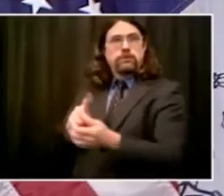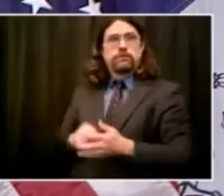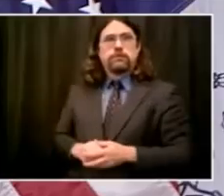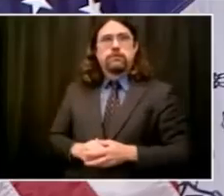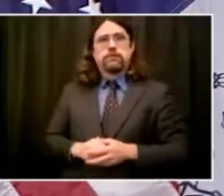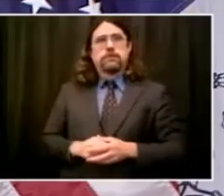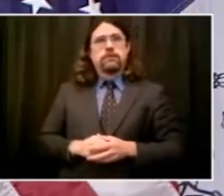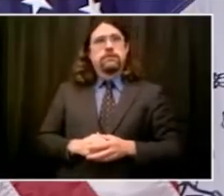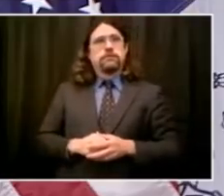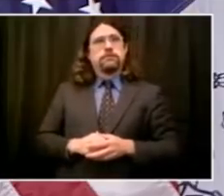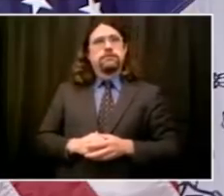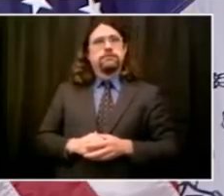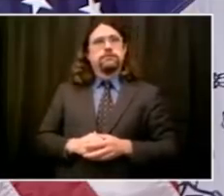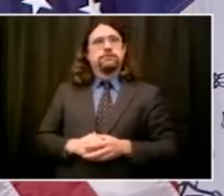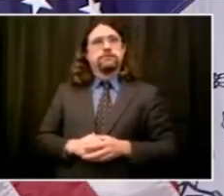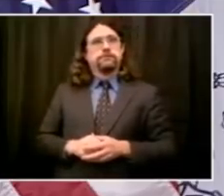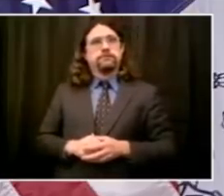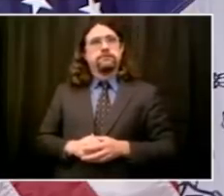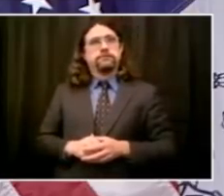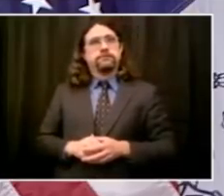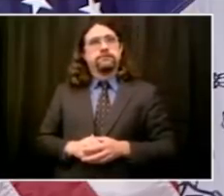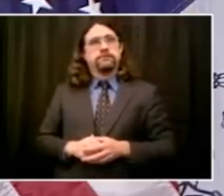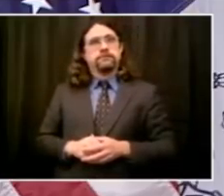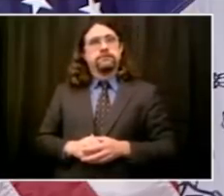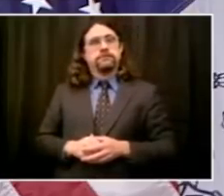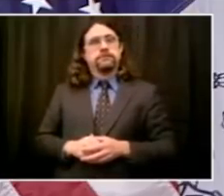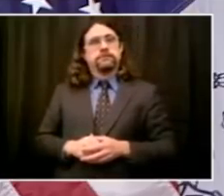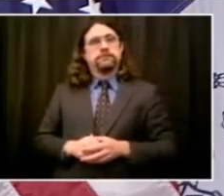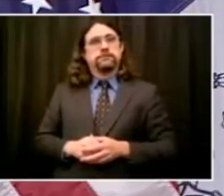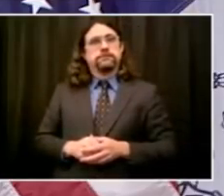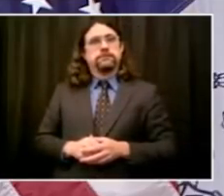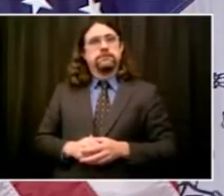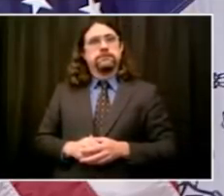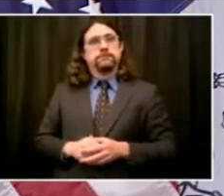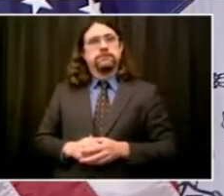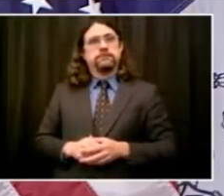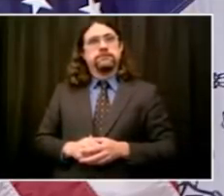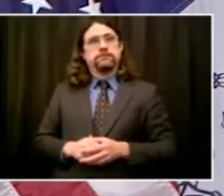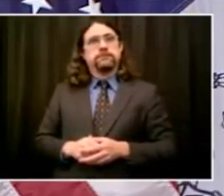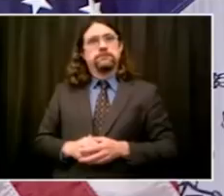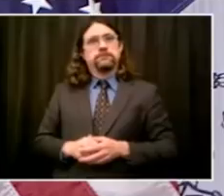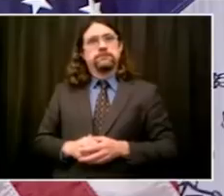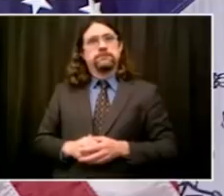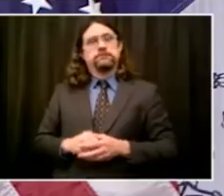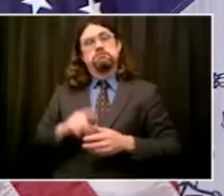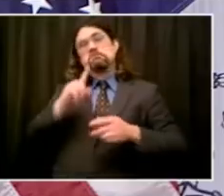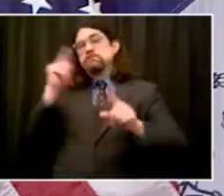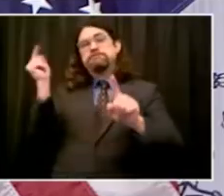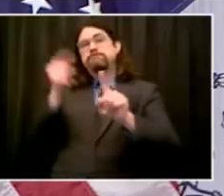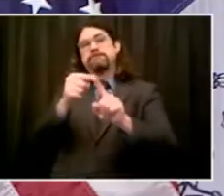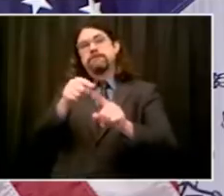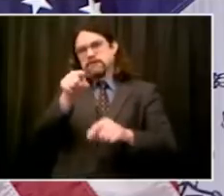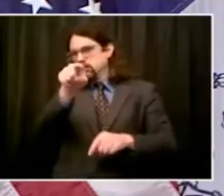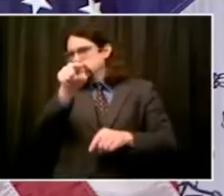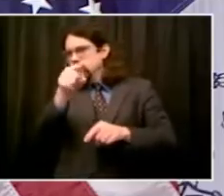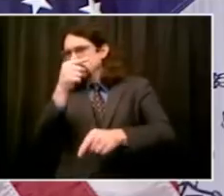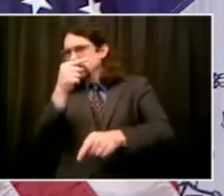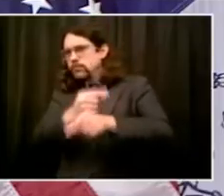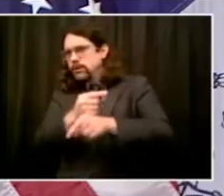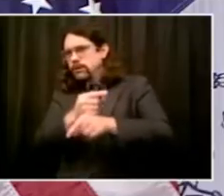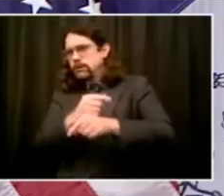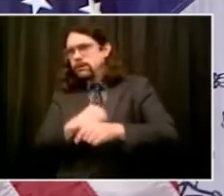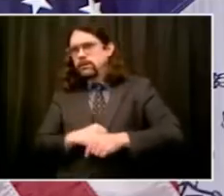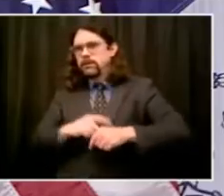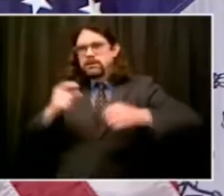the ideal. But as you point out, some people need a whole lot of care. And so what I think